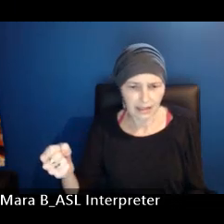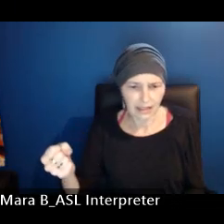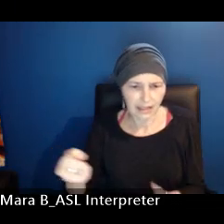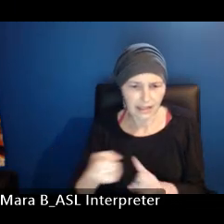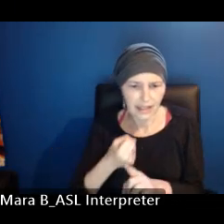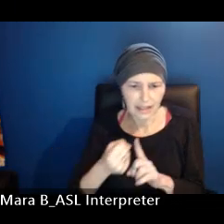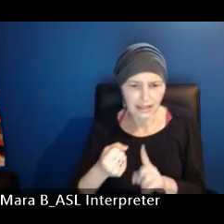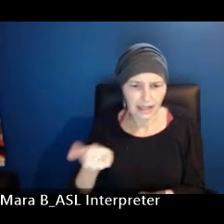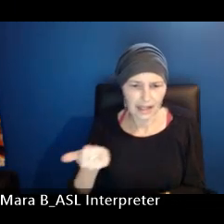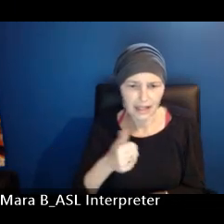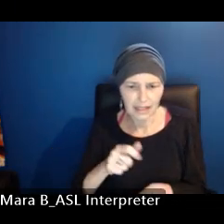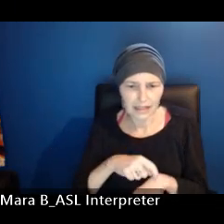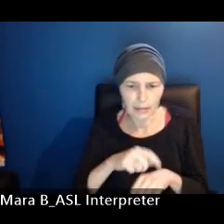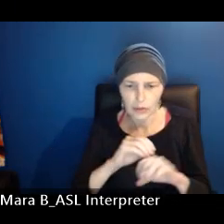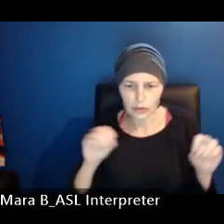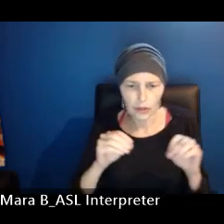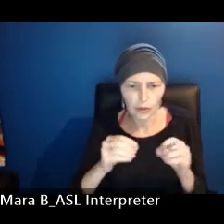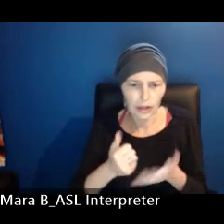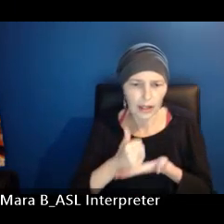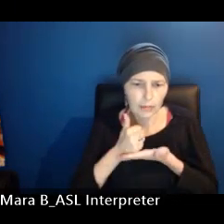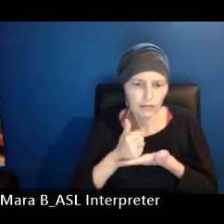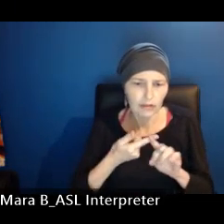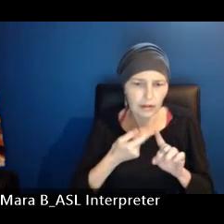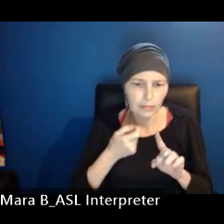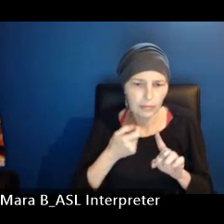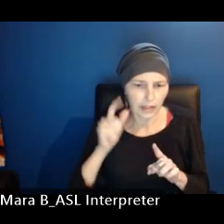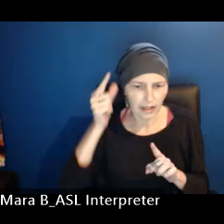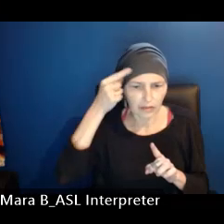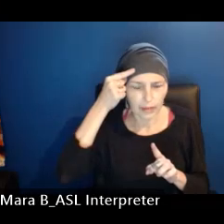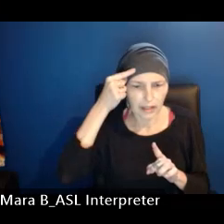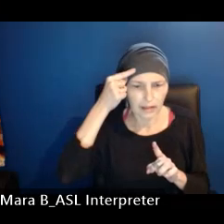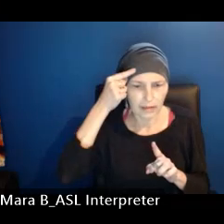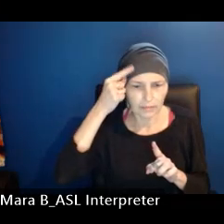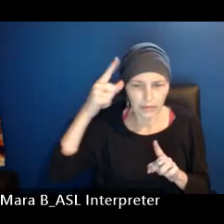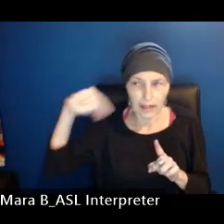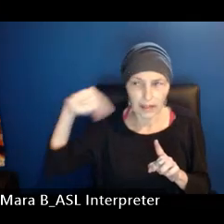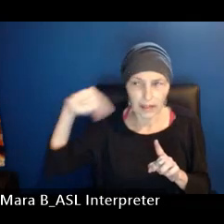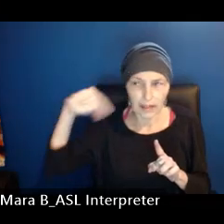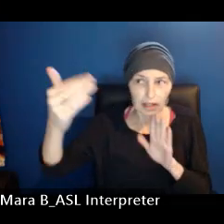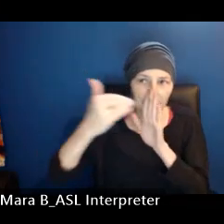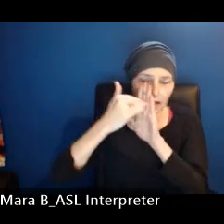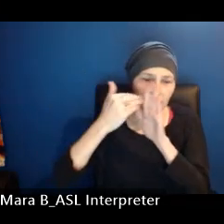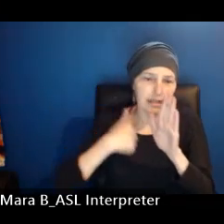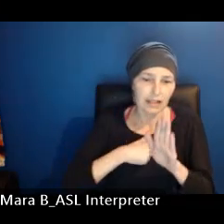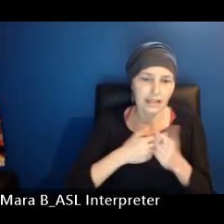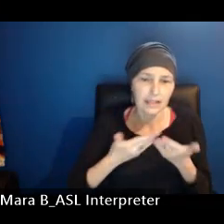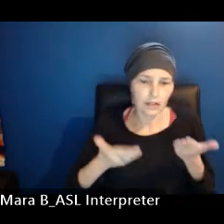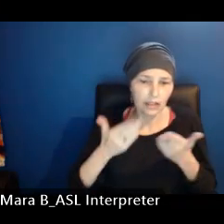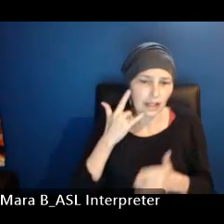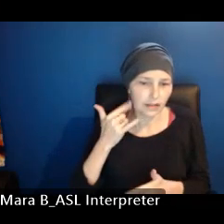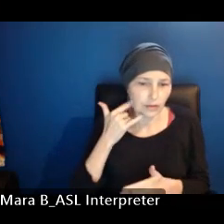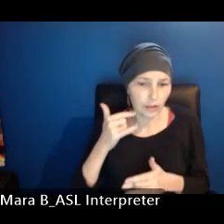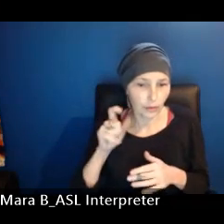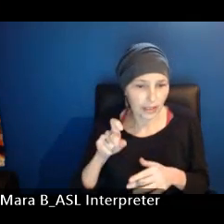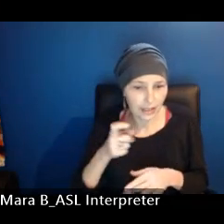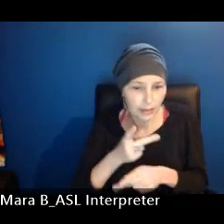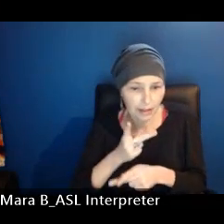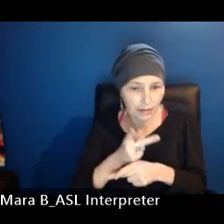for California. They are totally against us. We're on our own in California. We have to be careful with what we do and what we